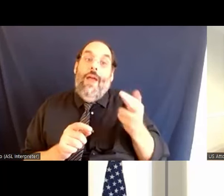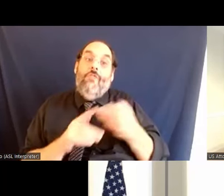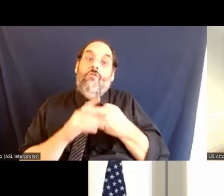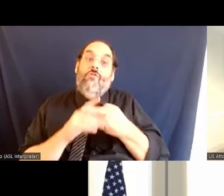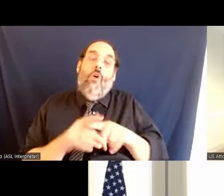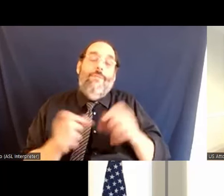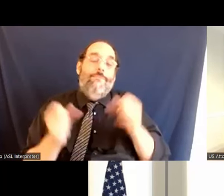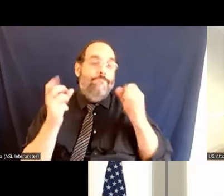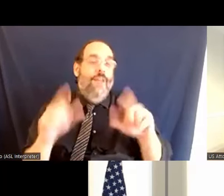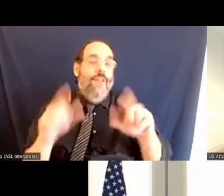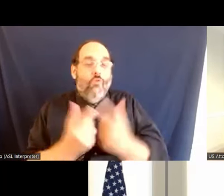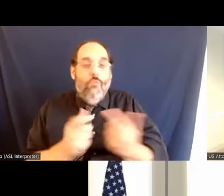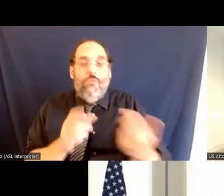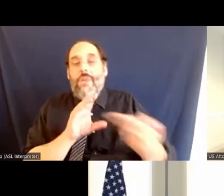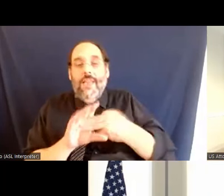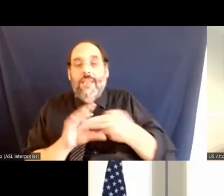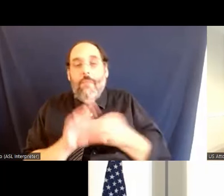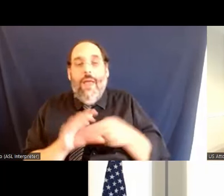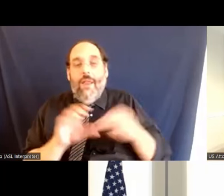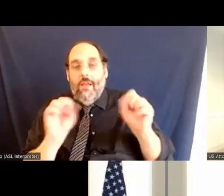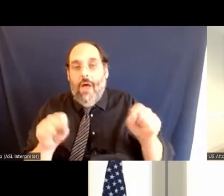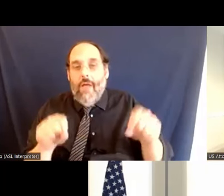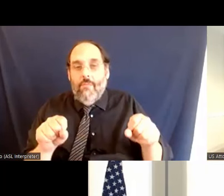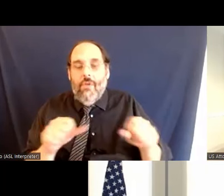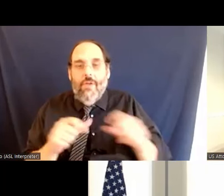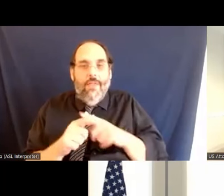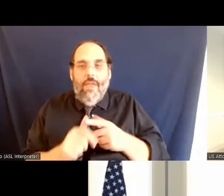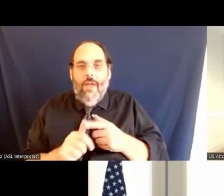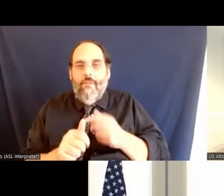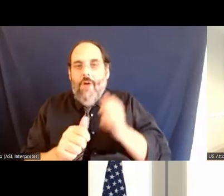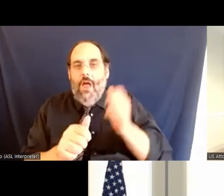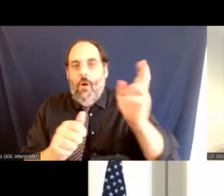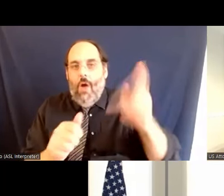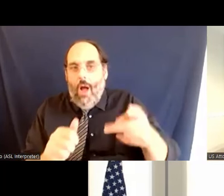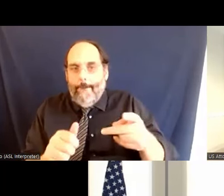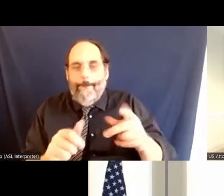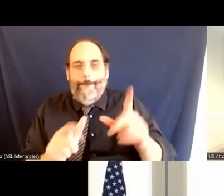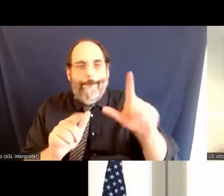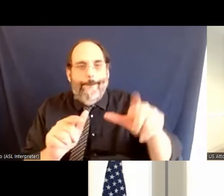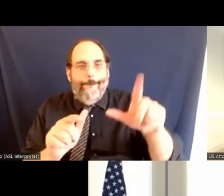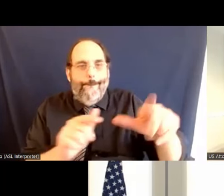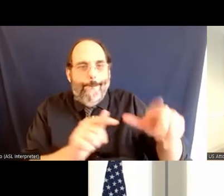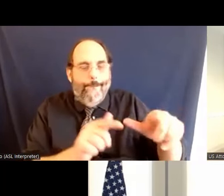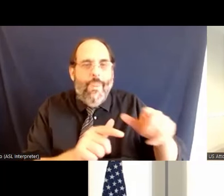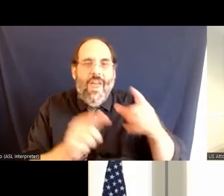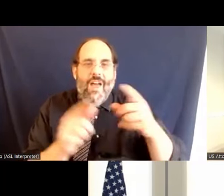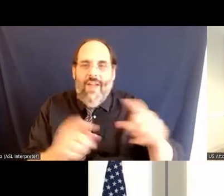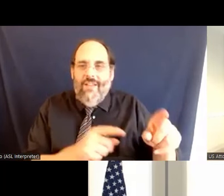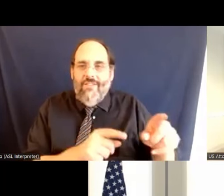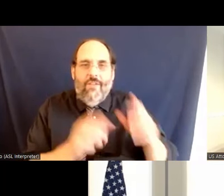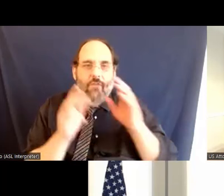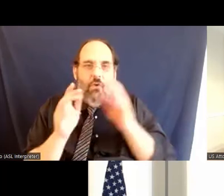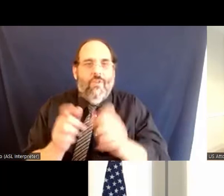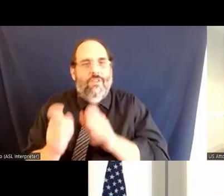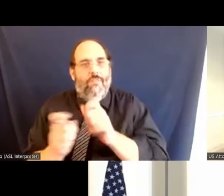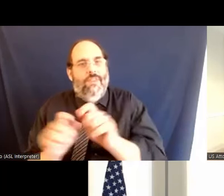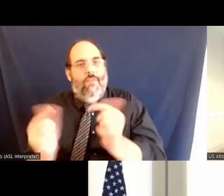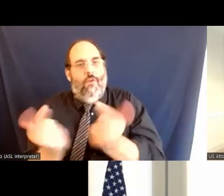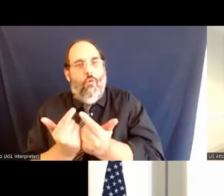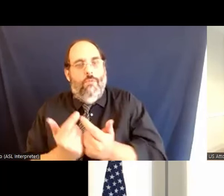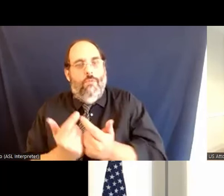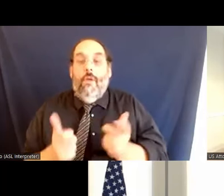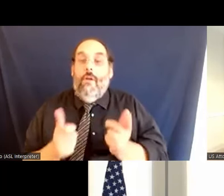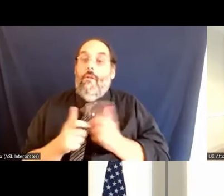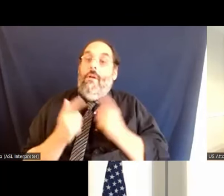as many groups as possible and then follow up in subsequent events with specific groups. We were joined at our